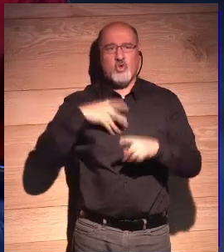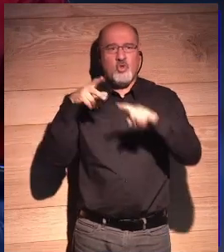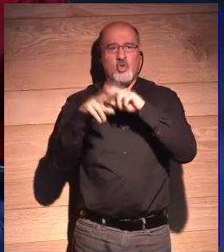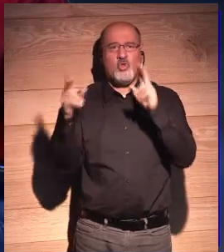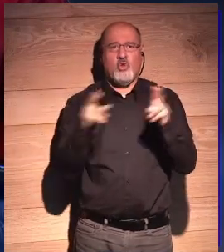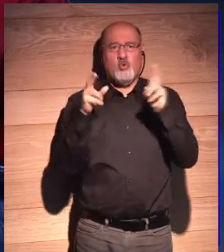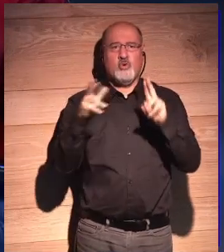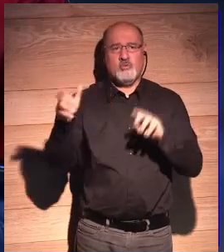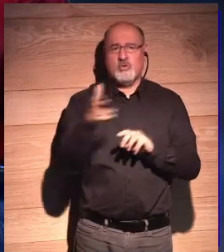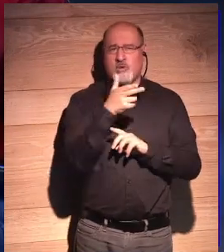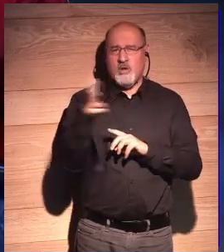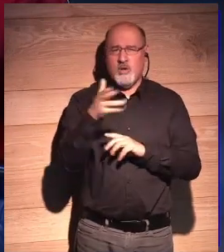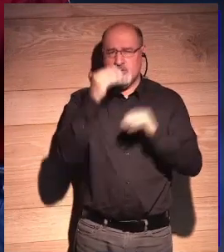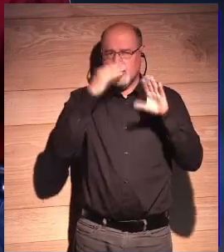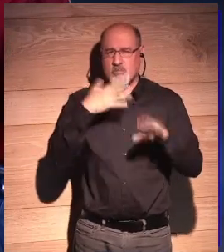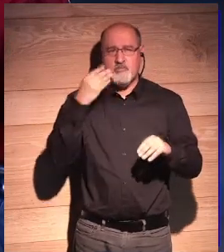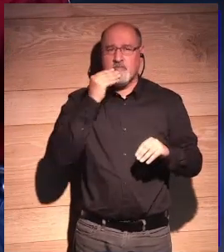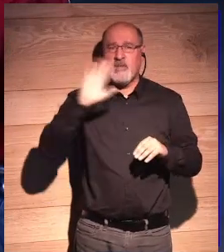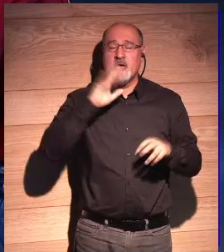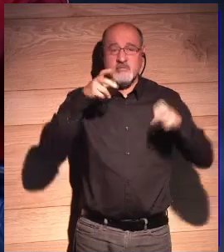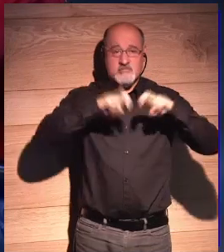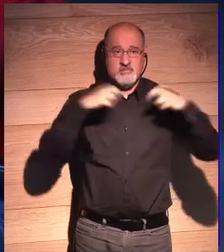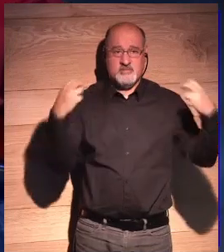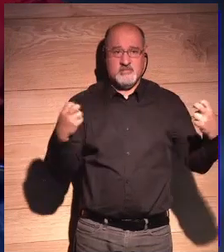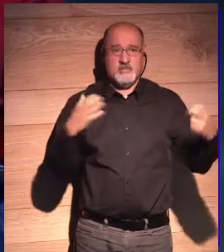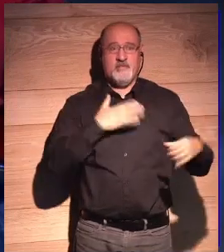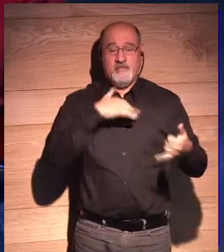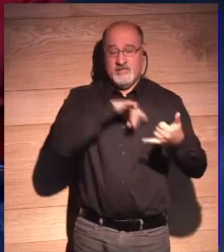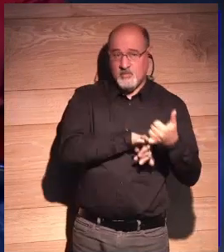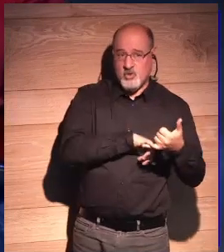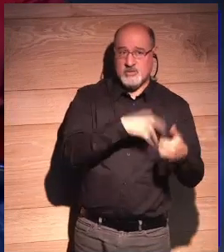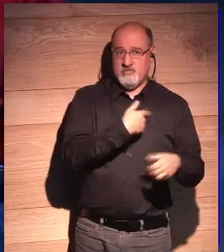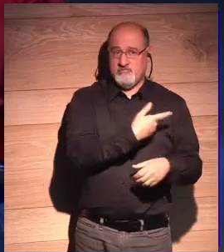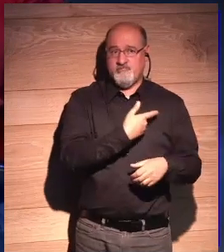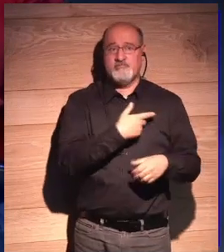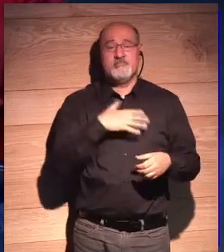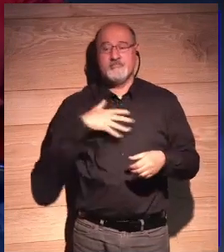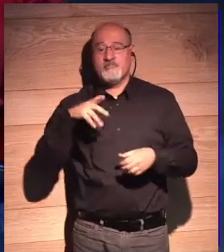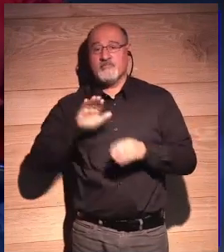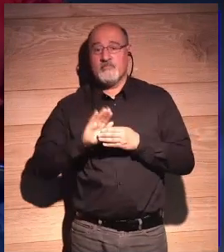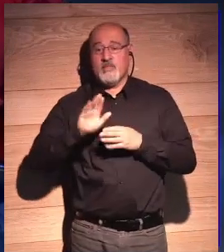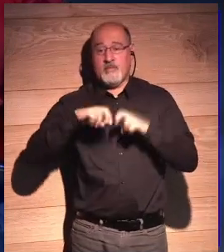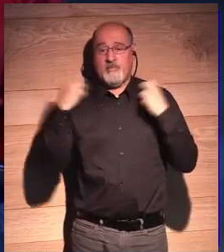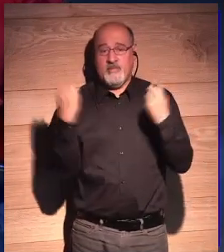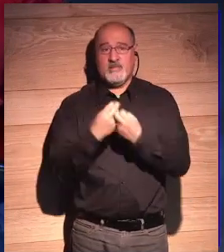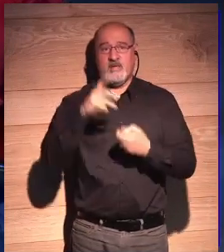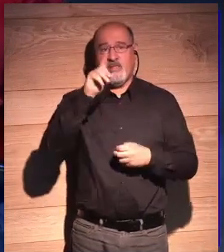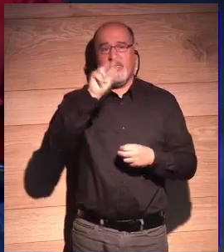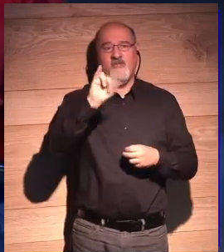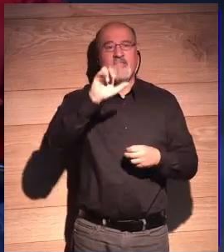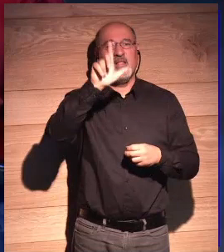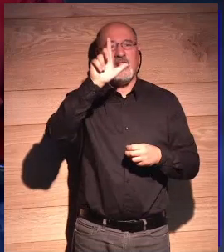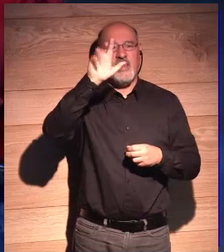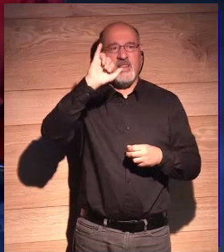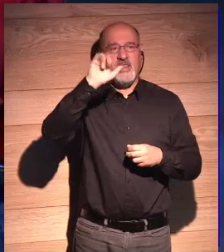who we're with. And so my wife and I are just sitting there as David Lynch is at our table, and we're both like, we couldn't talk to him. We were just